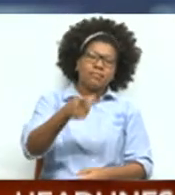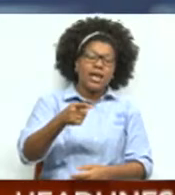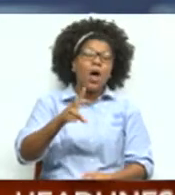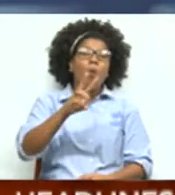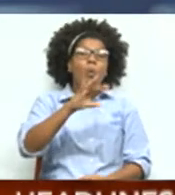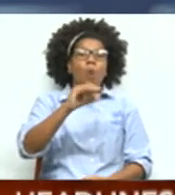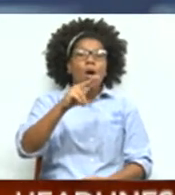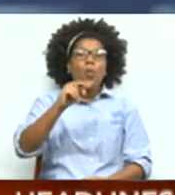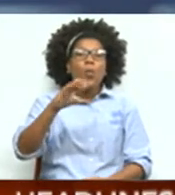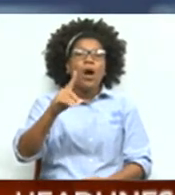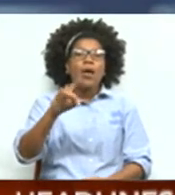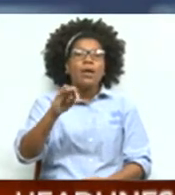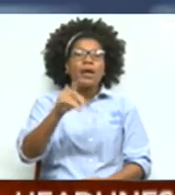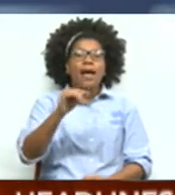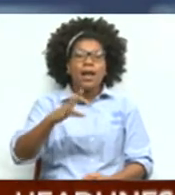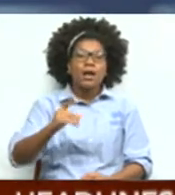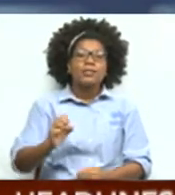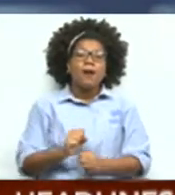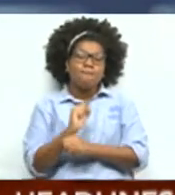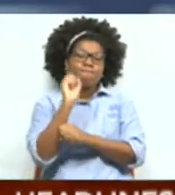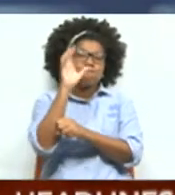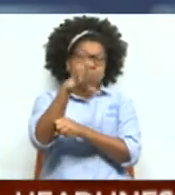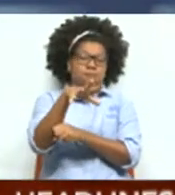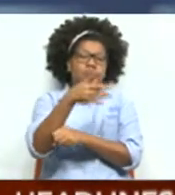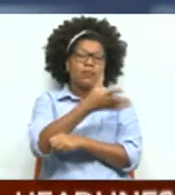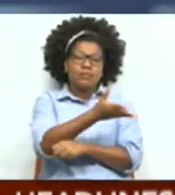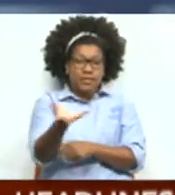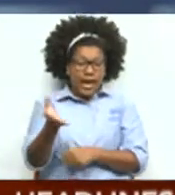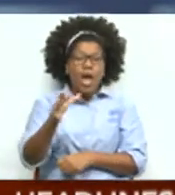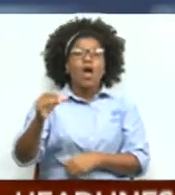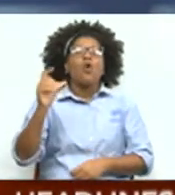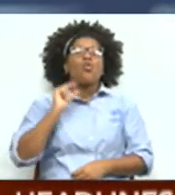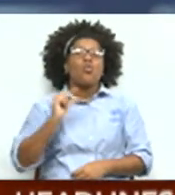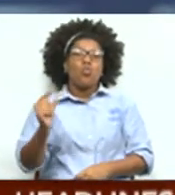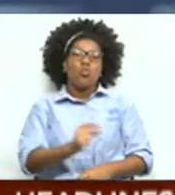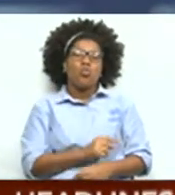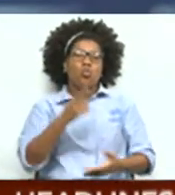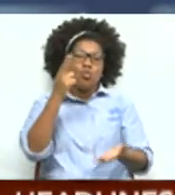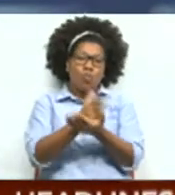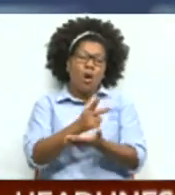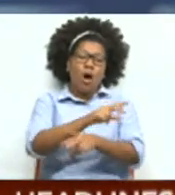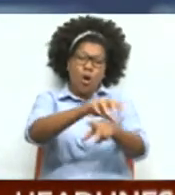at the Queen's Park Oval yesterday. Carsten Cupid has the highlights in this report.